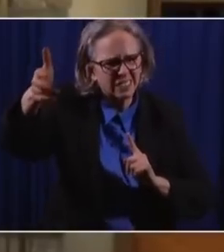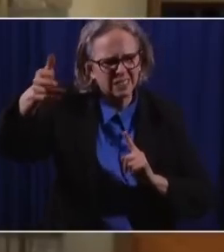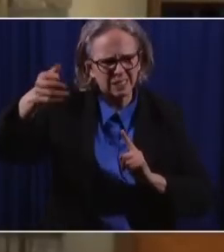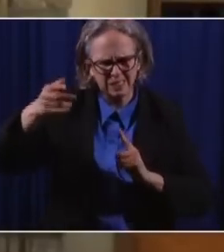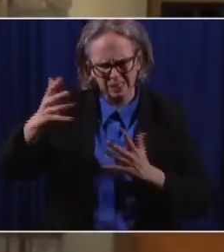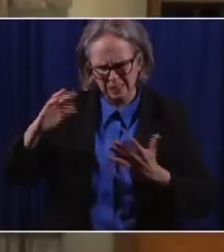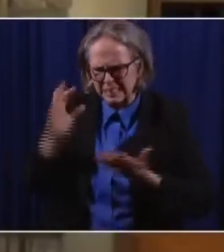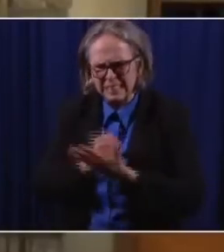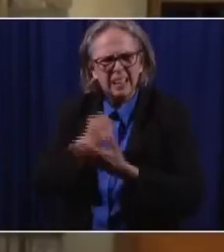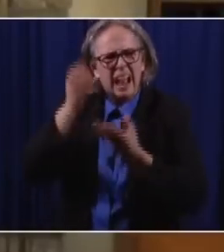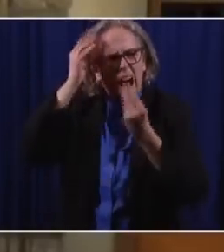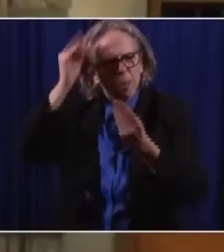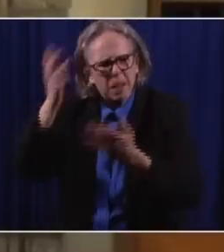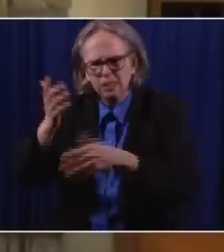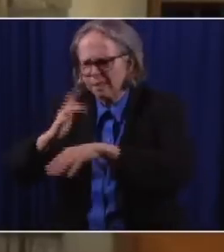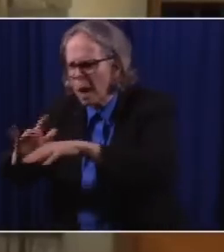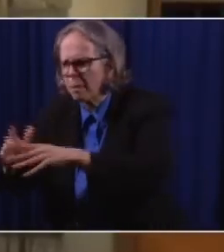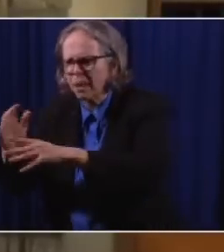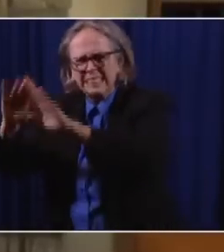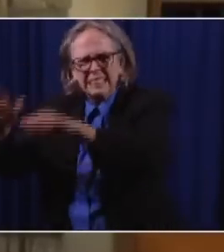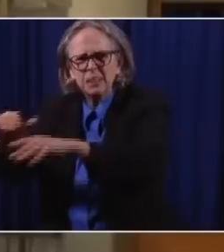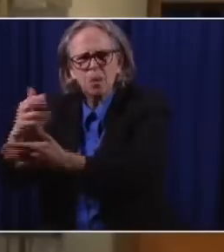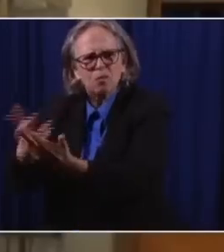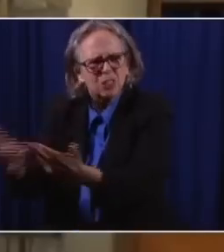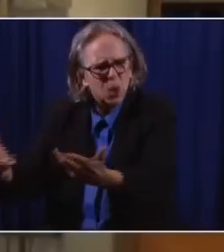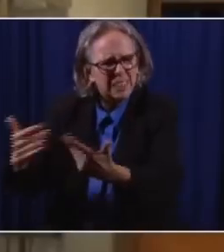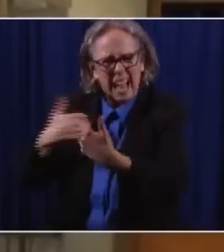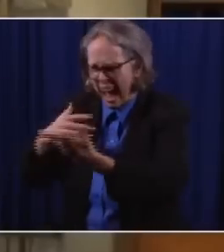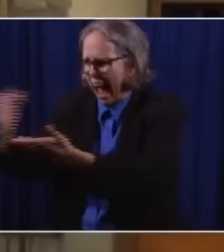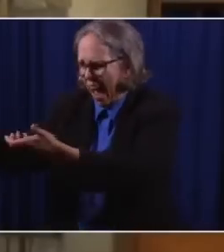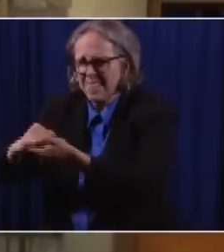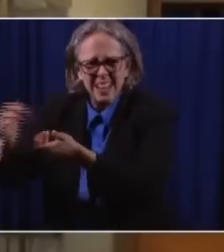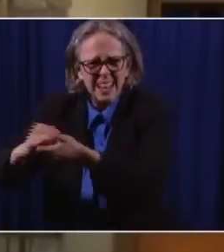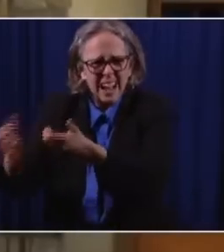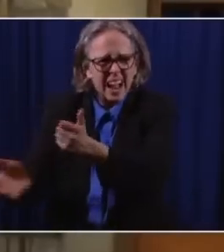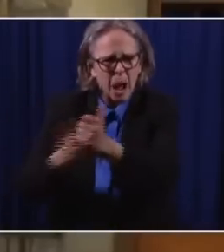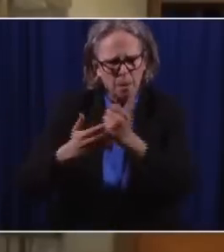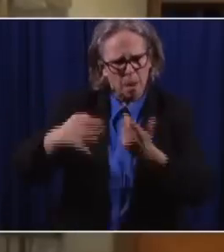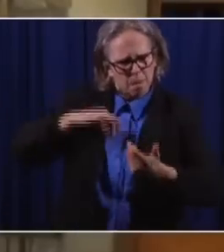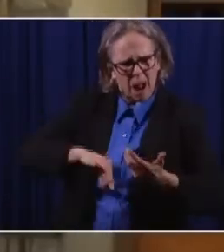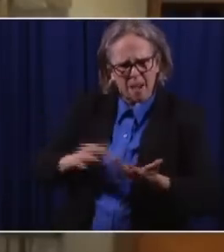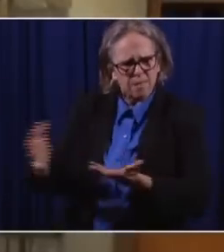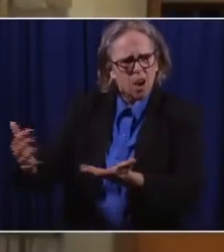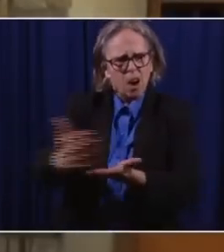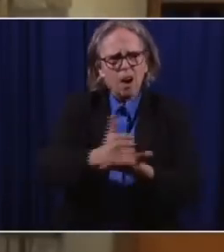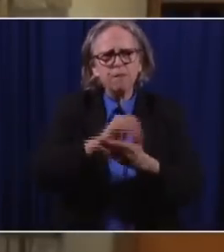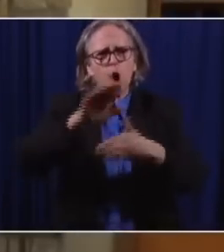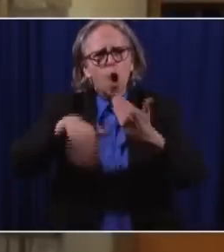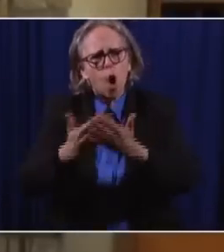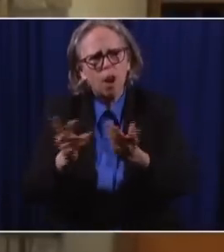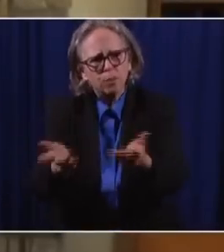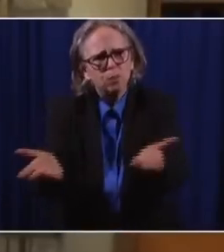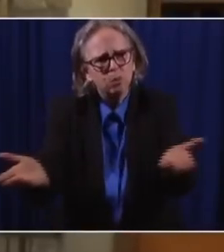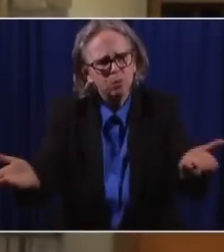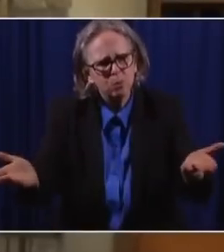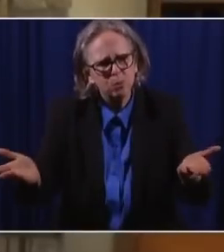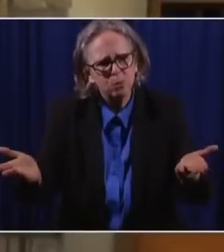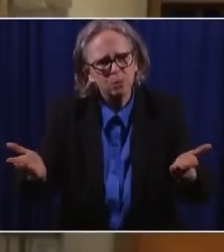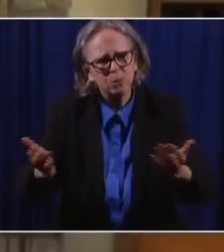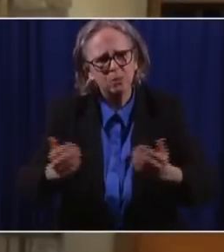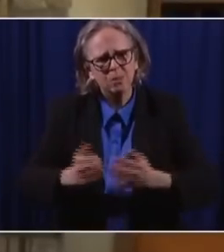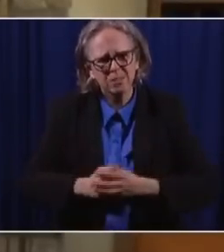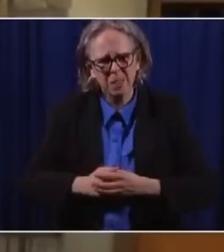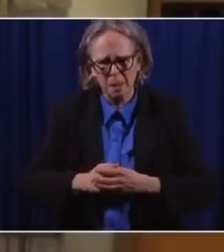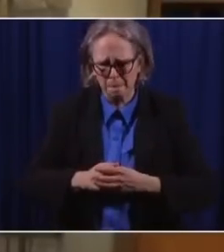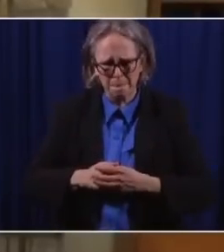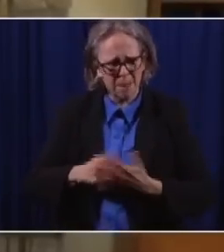health system in Ohio that will benefit all of our citizens. But it's also about what the 11.7 million